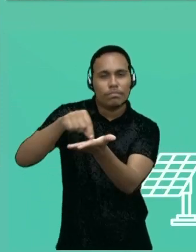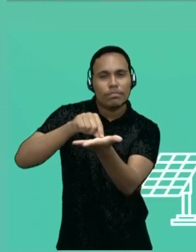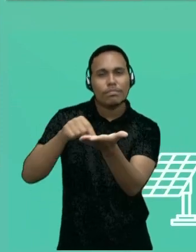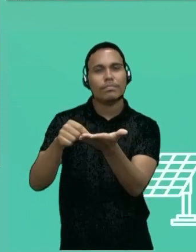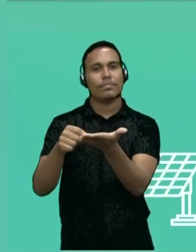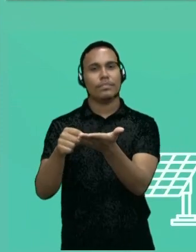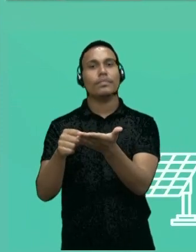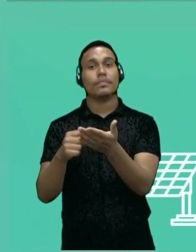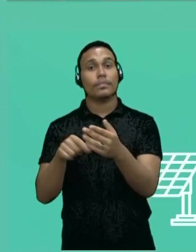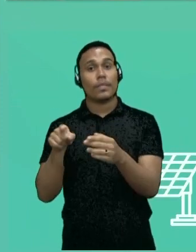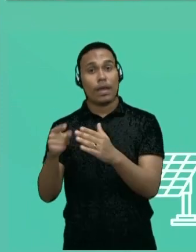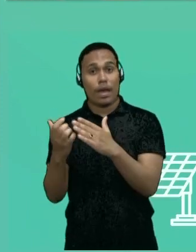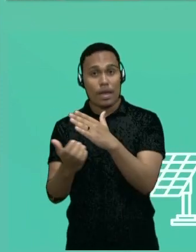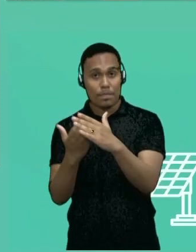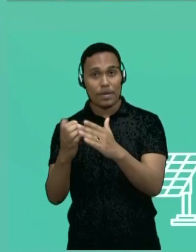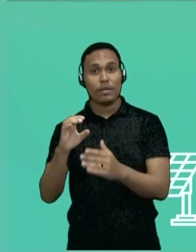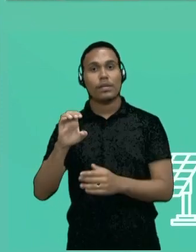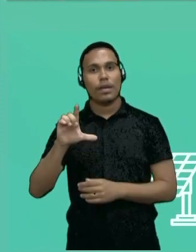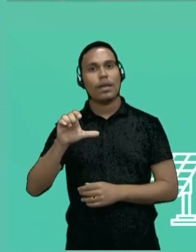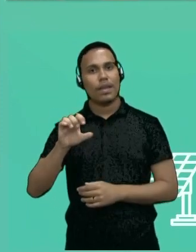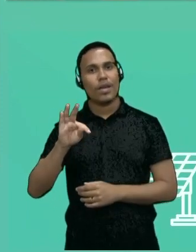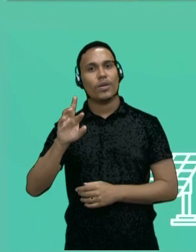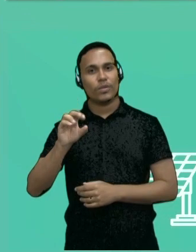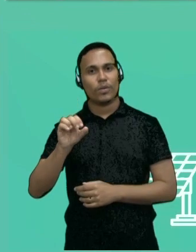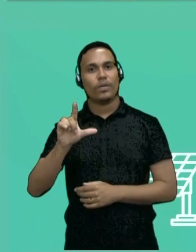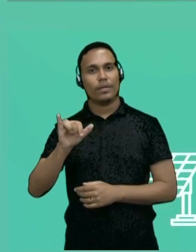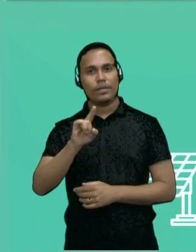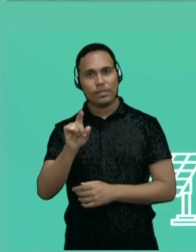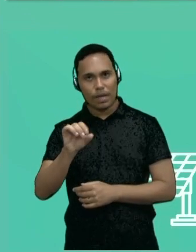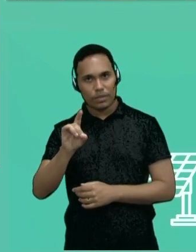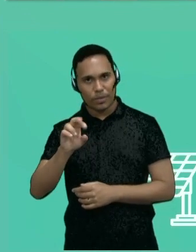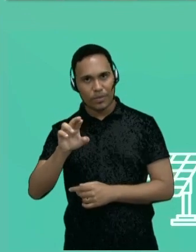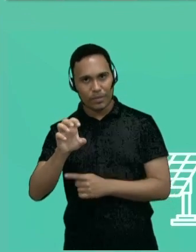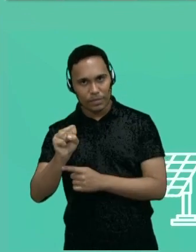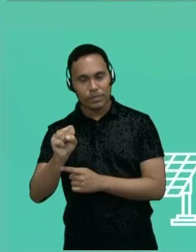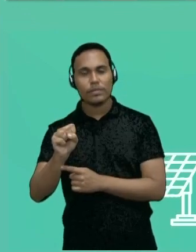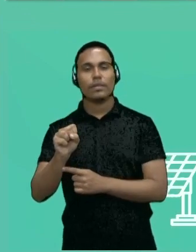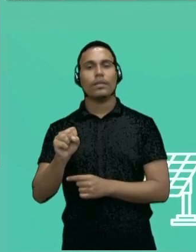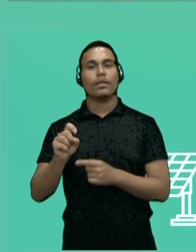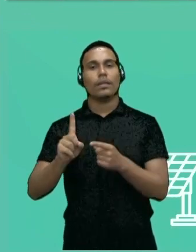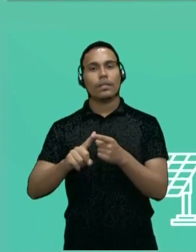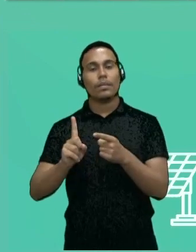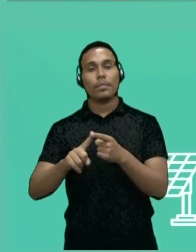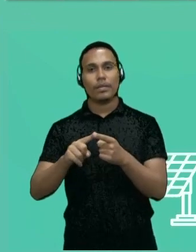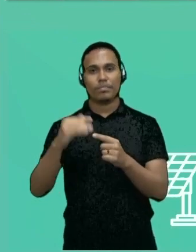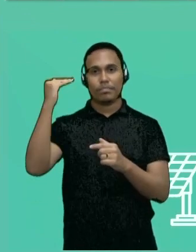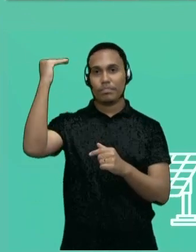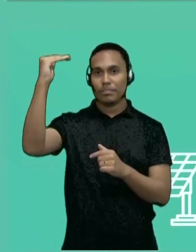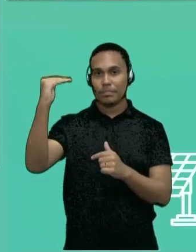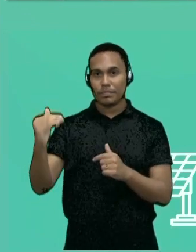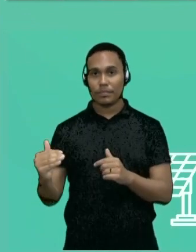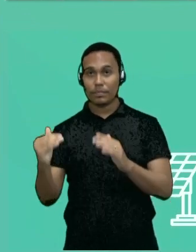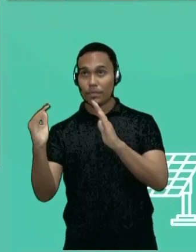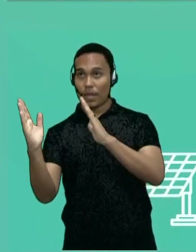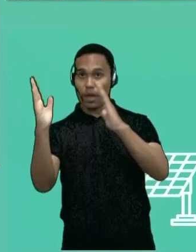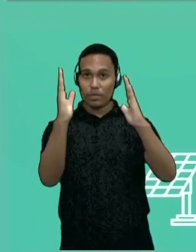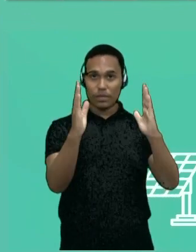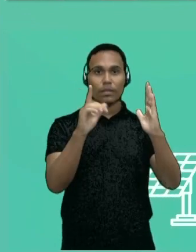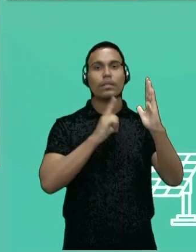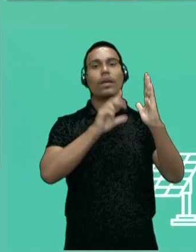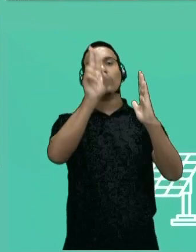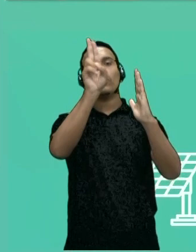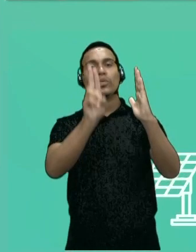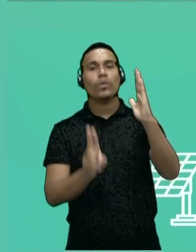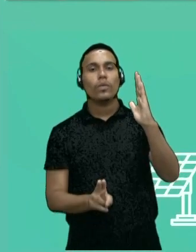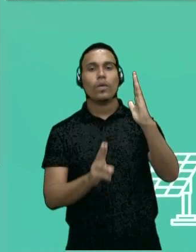developers and consultancy side, you can see some of the company names recurring from the previous blue hydrogen slide. This is because some of the companies choose